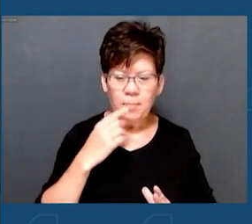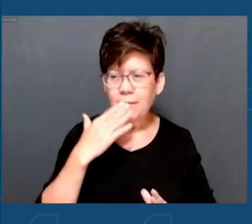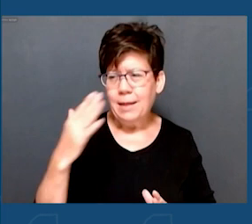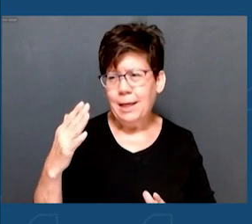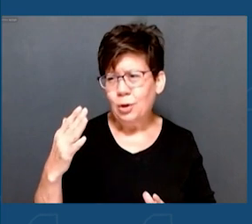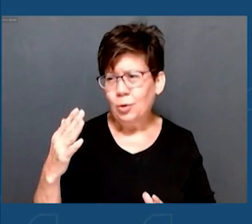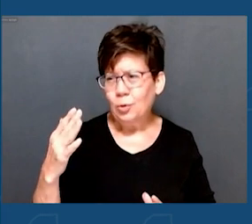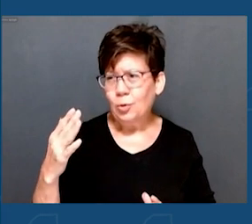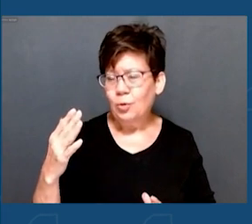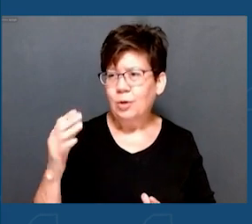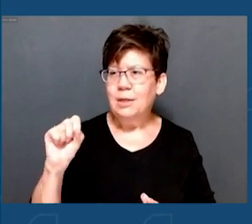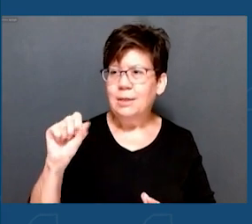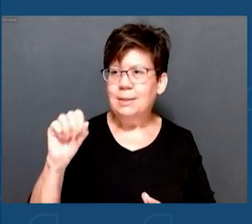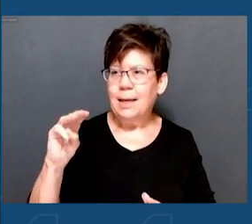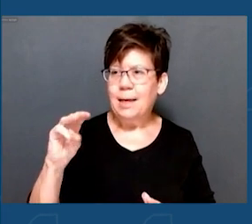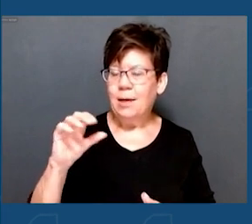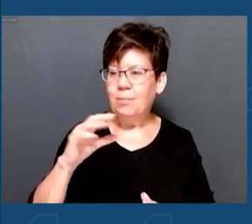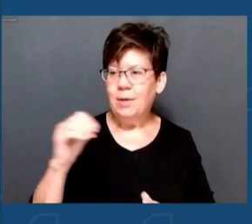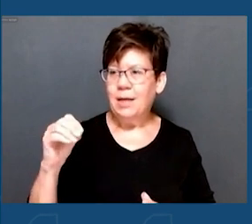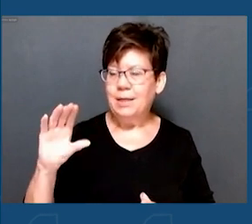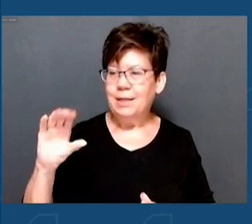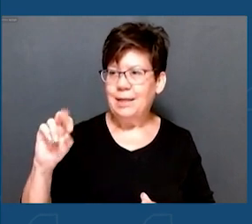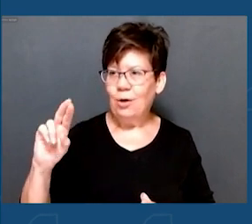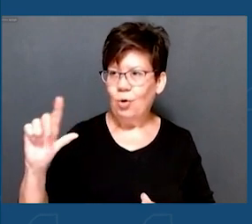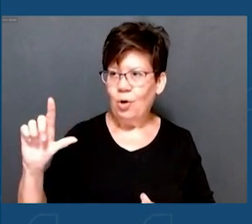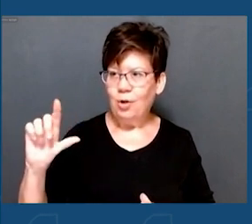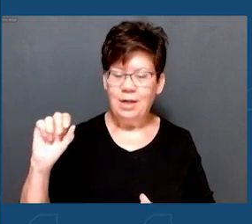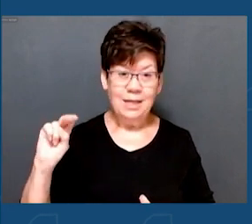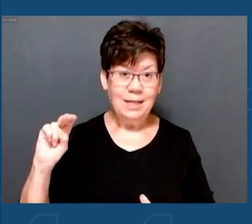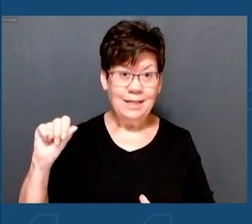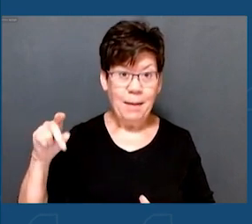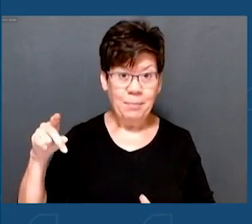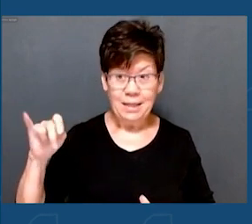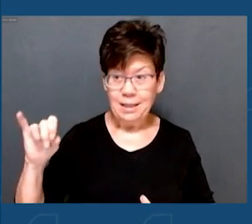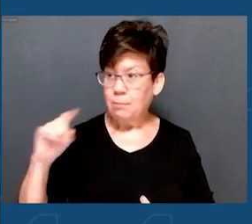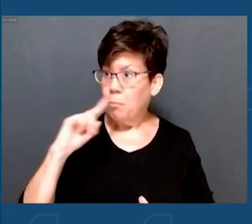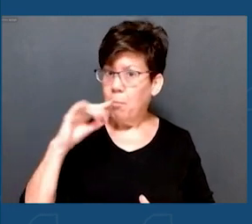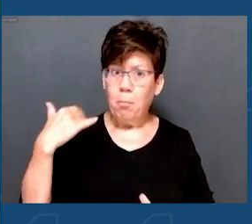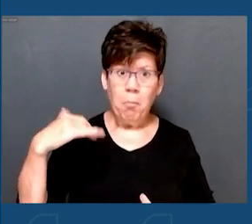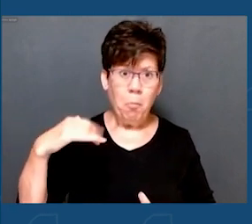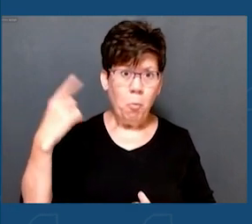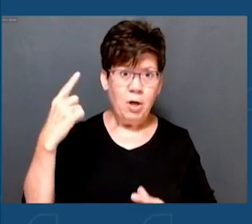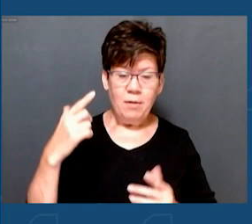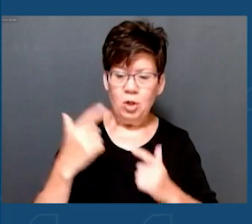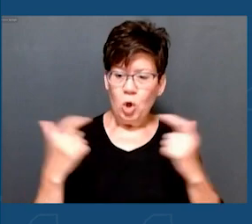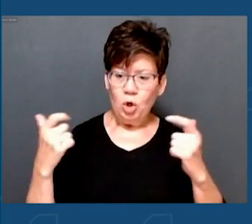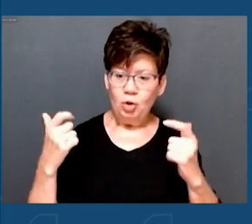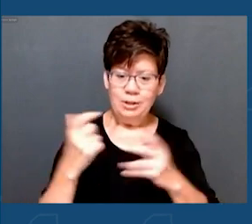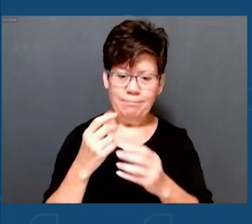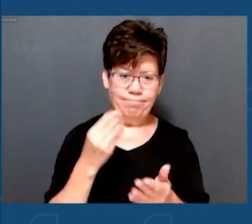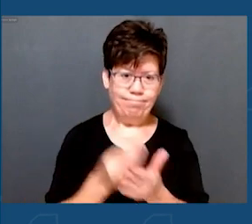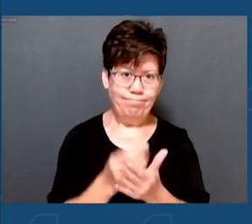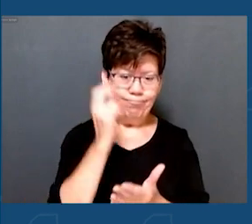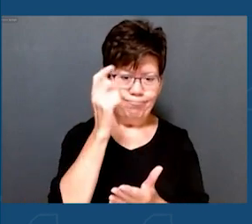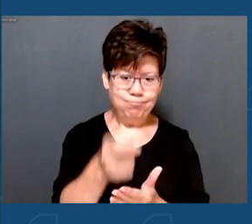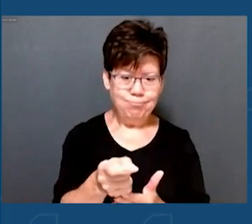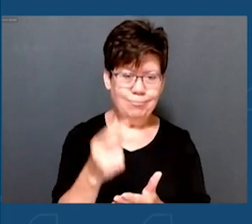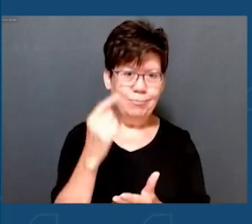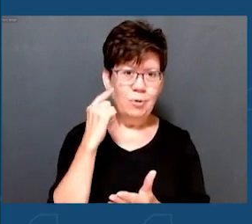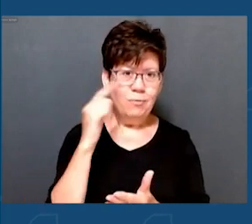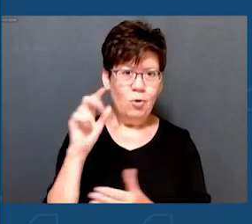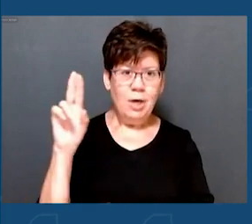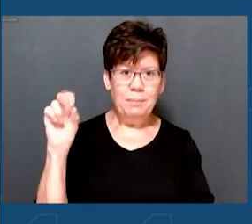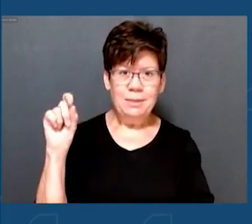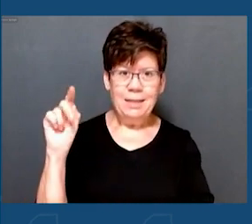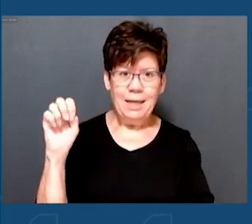generous donation, which is one of the largest gifts in the history of Upstate Medical, and it's quite true that without their